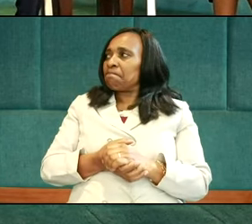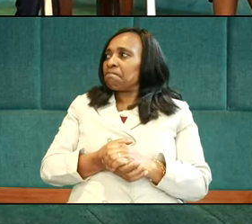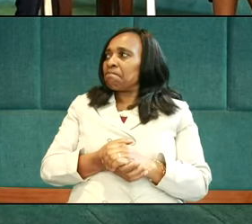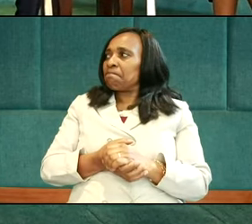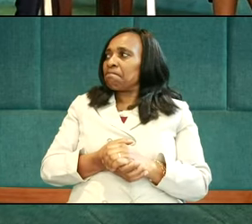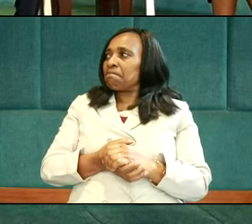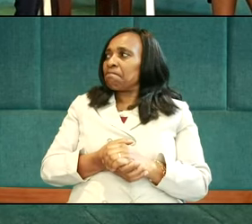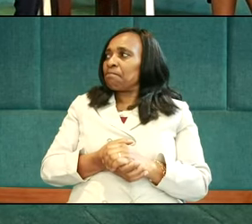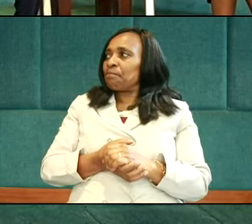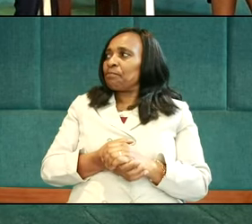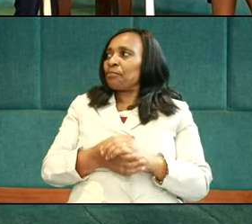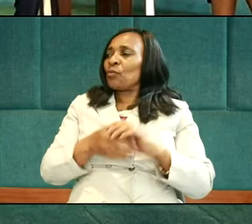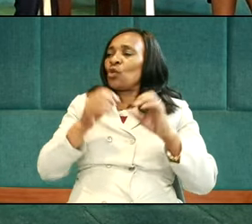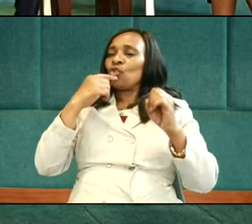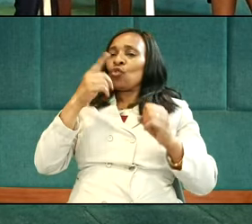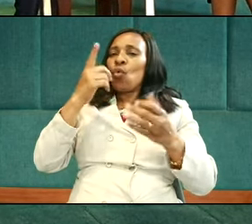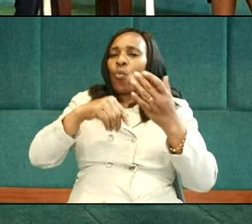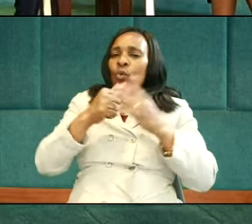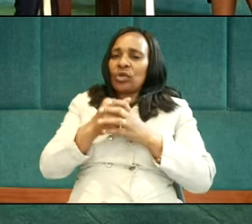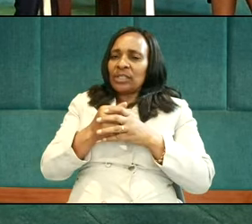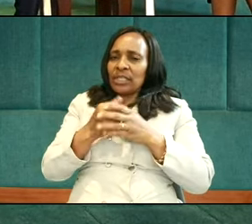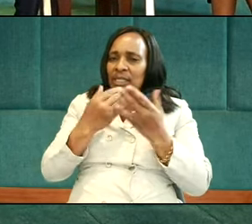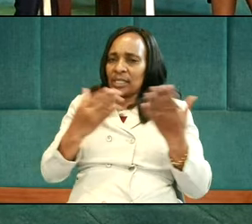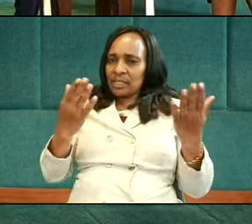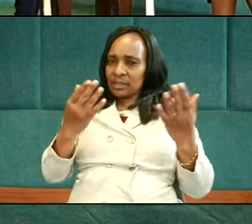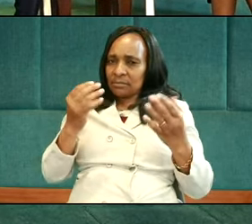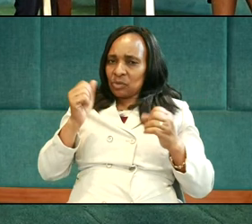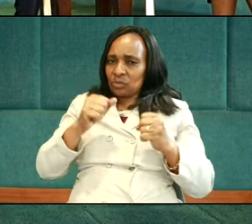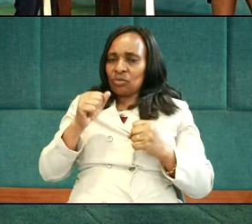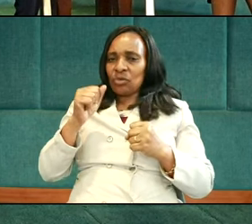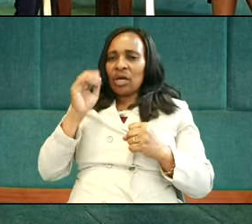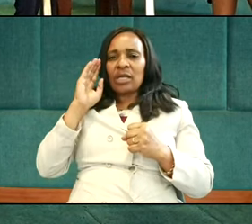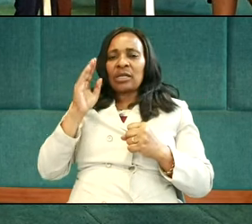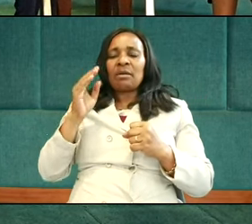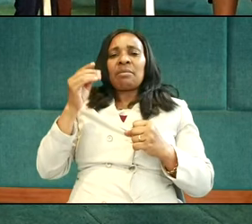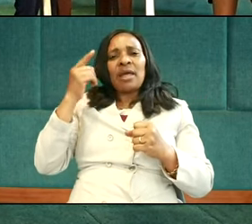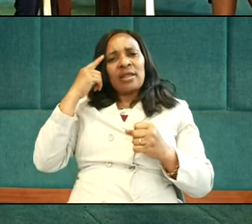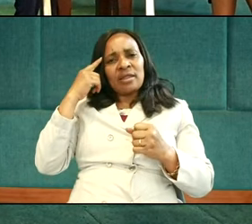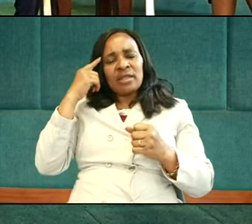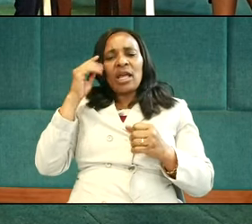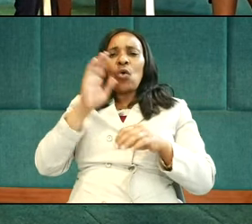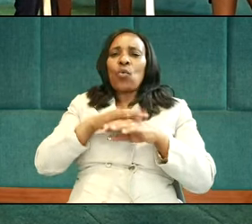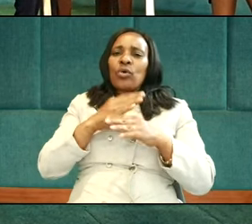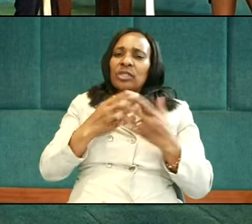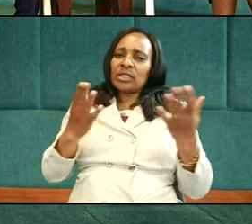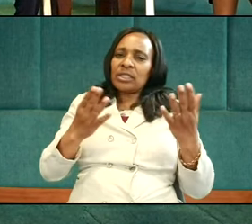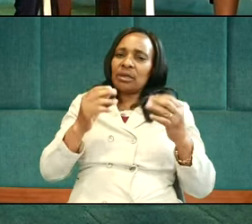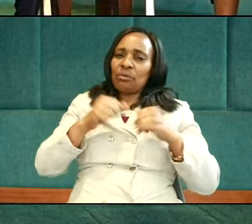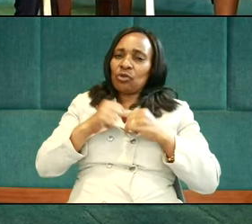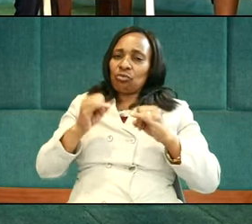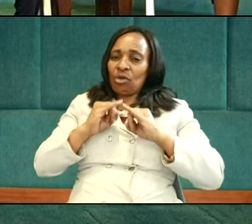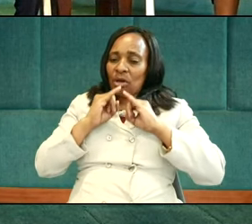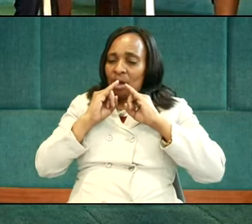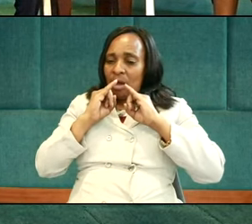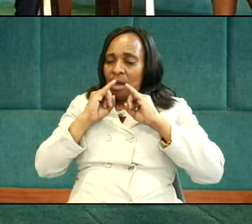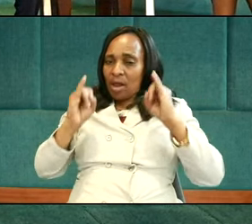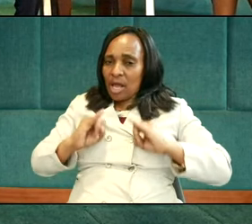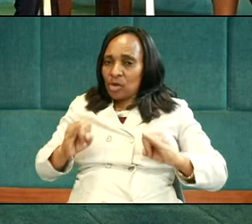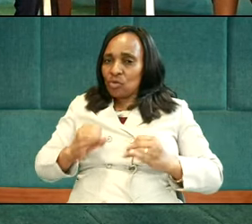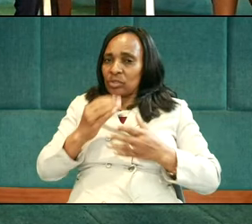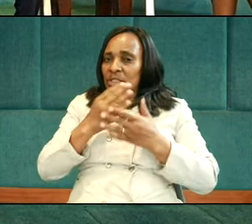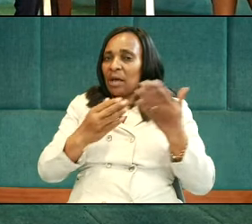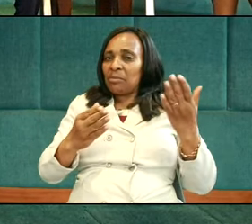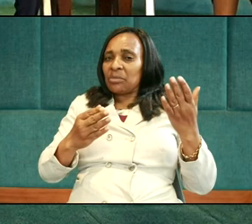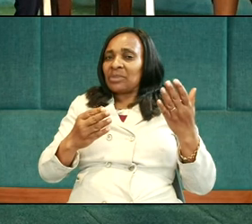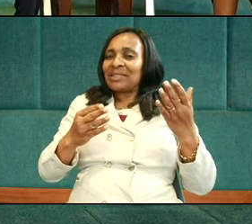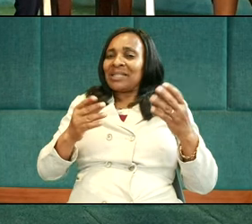So, Biaki, what else do you think can be an idol? I think a good reputation can be an idol to some, because in